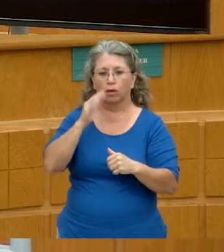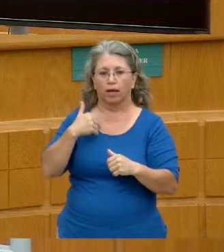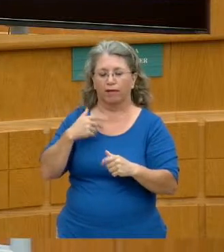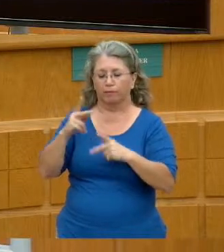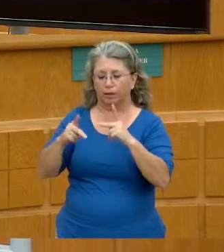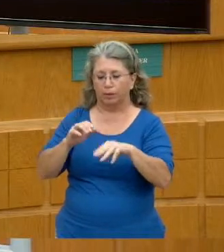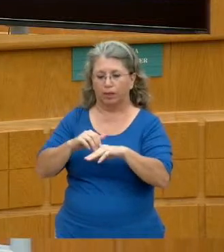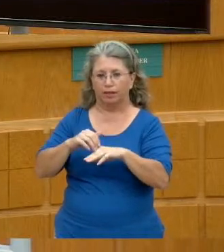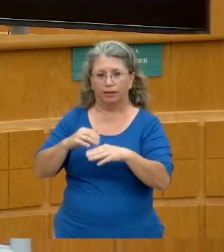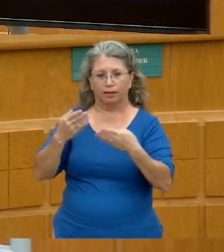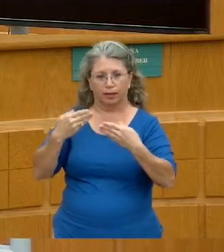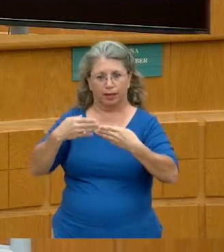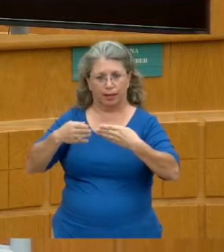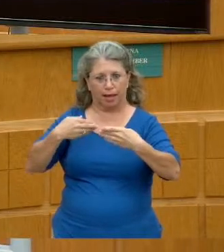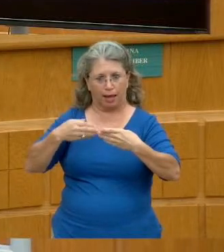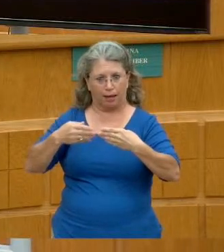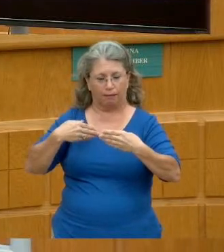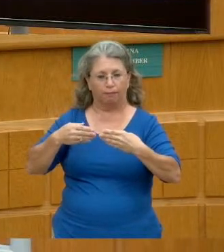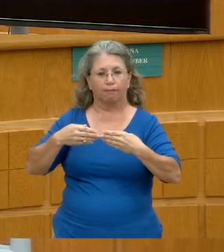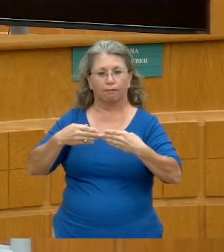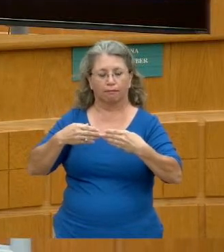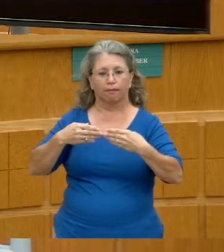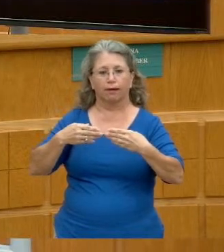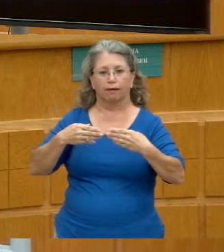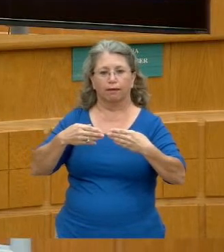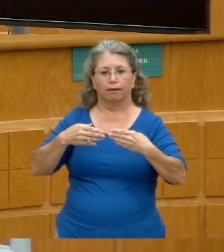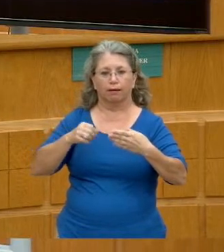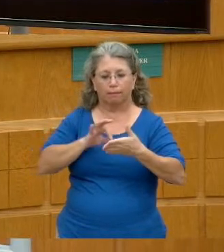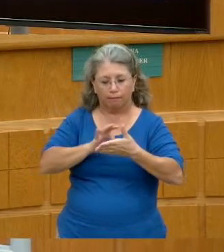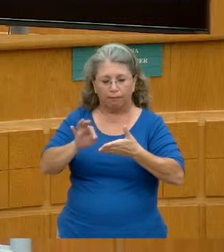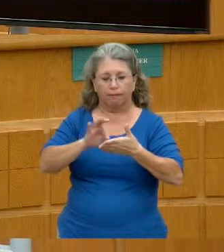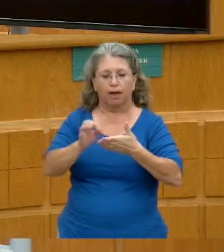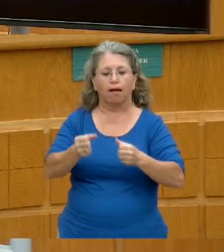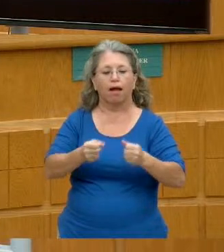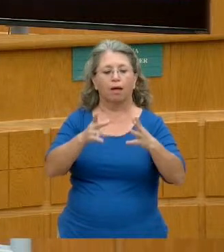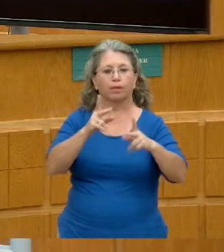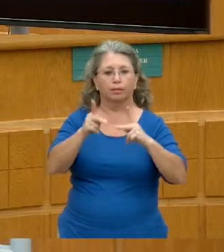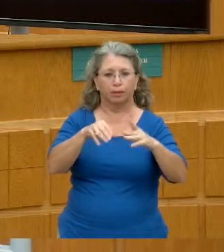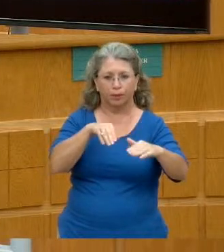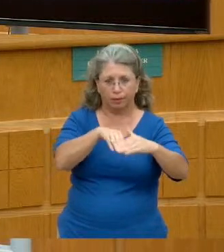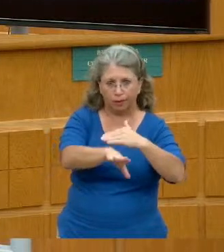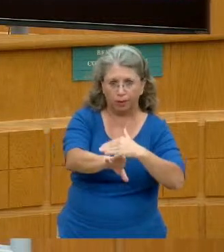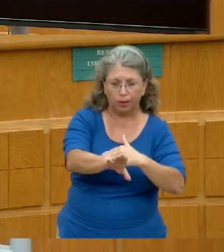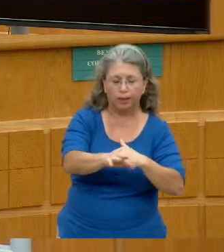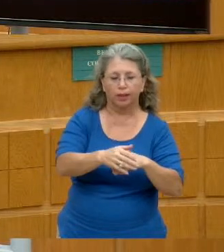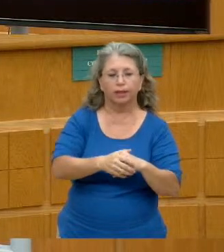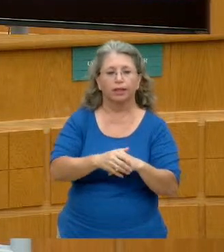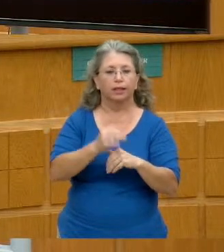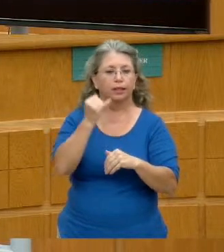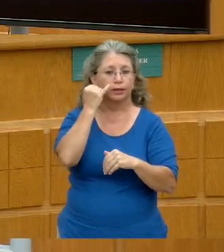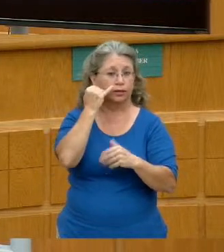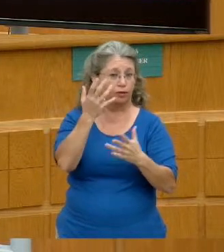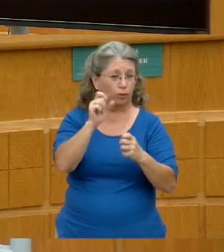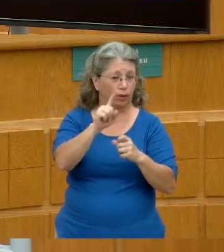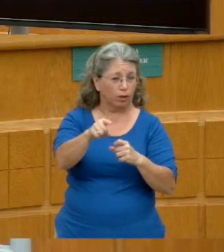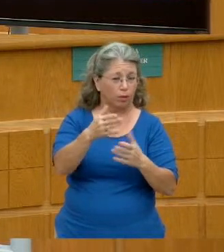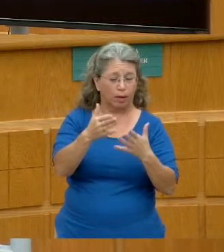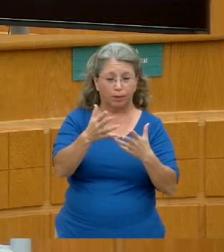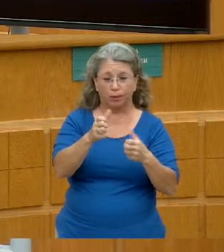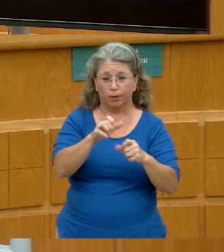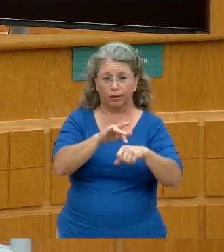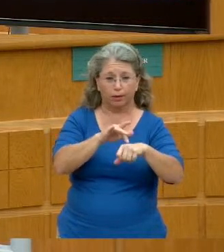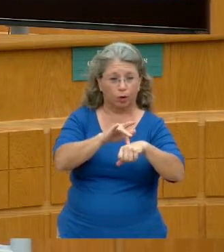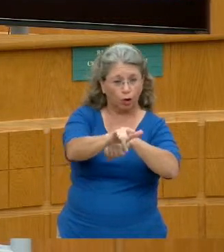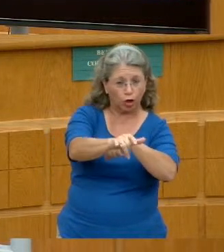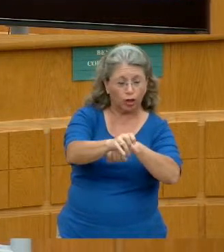controlled access, unlike the splash pads. So 50% pool capacity. So if you want to go, you may want to go early, or just